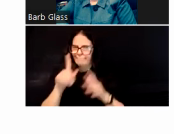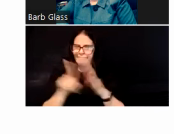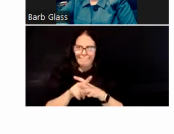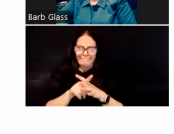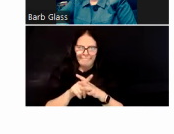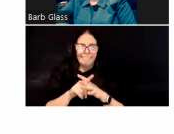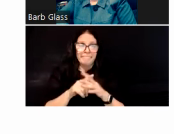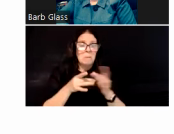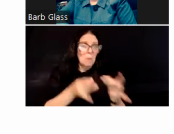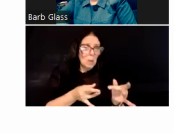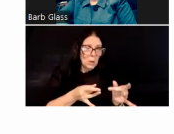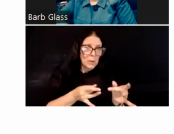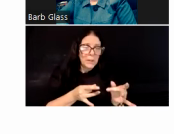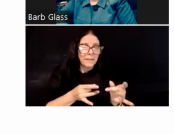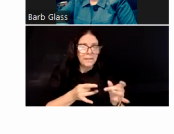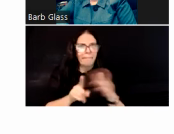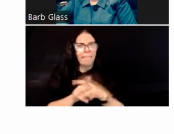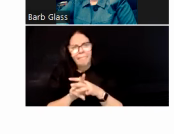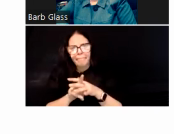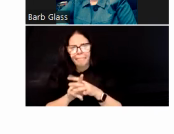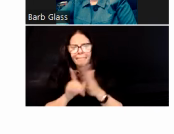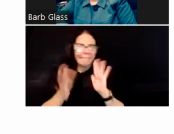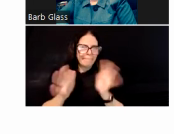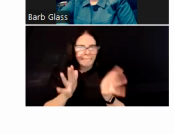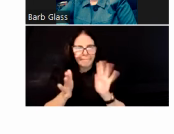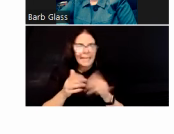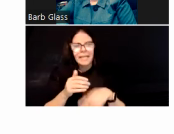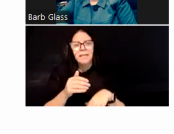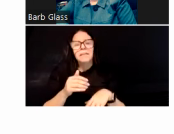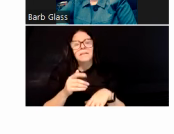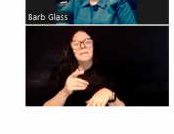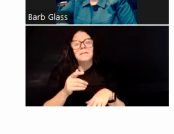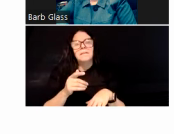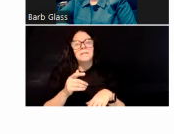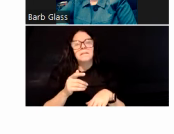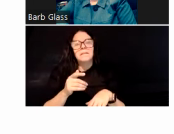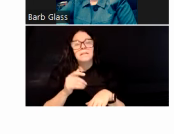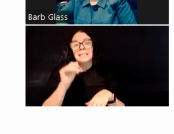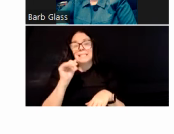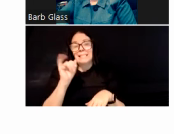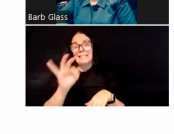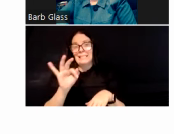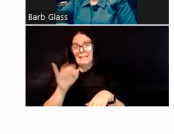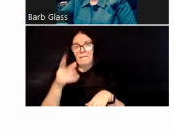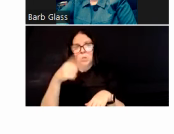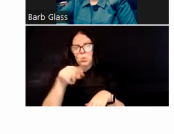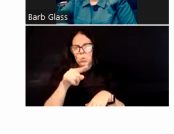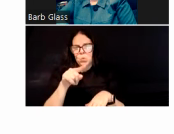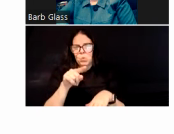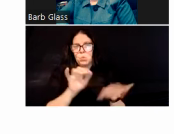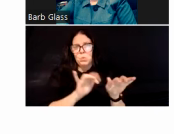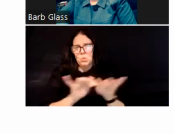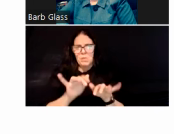glitchy. What you should do is, if you can't find a postal